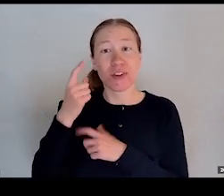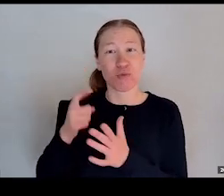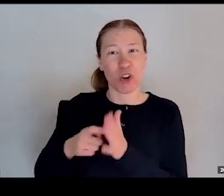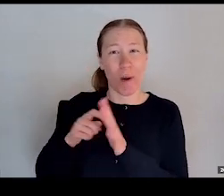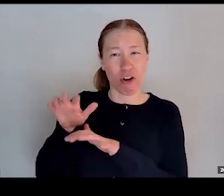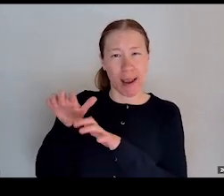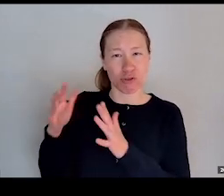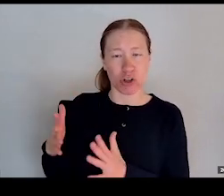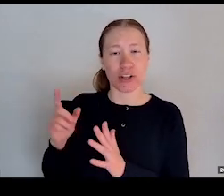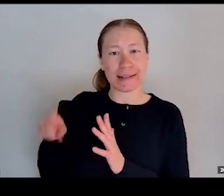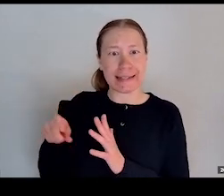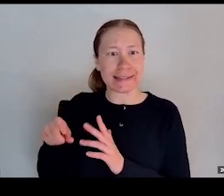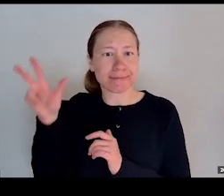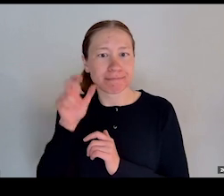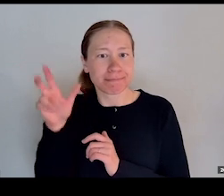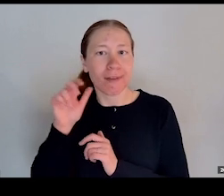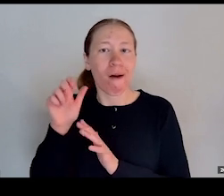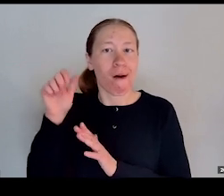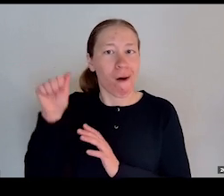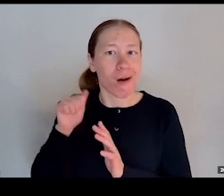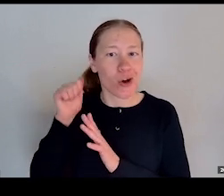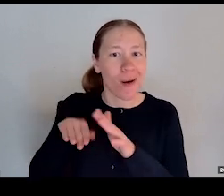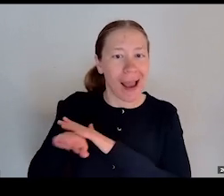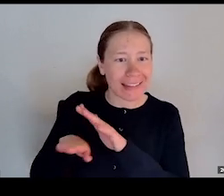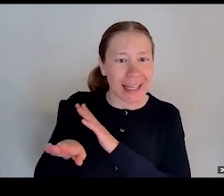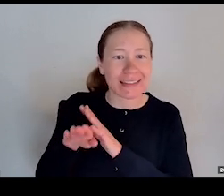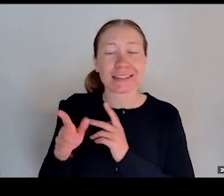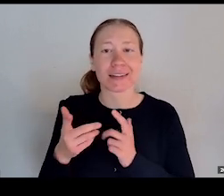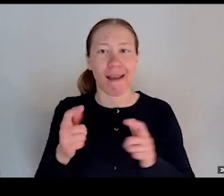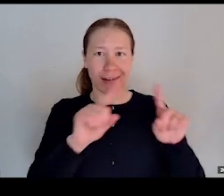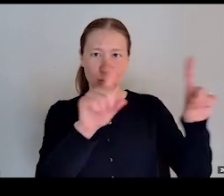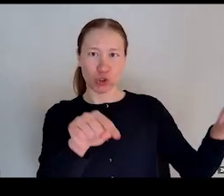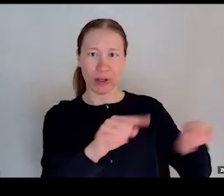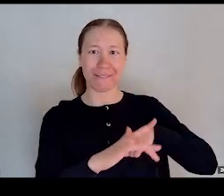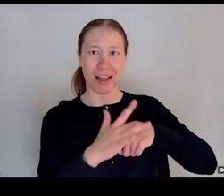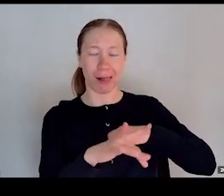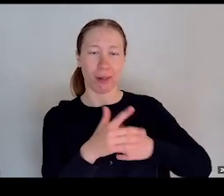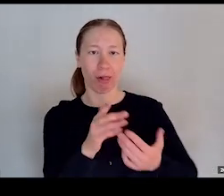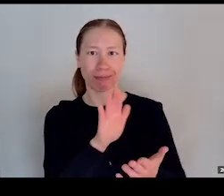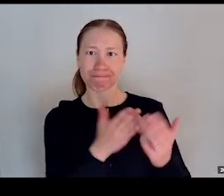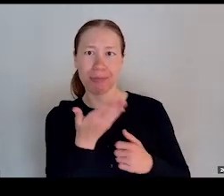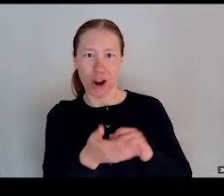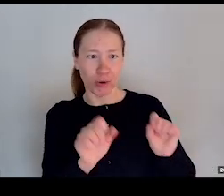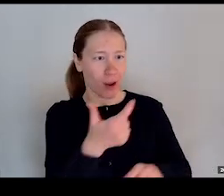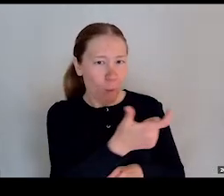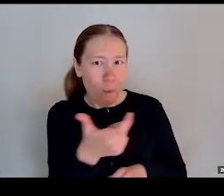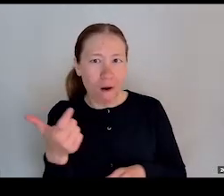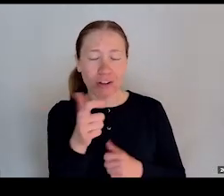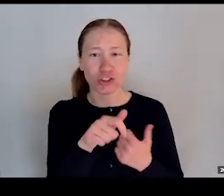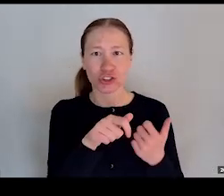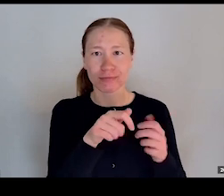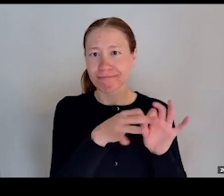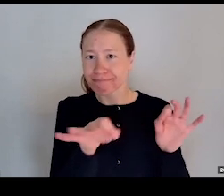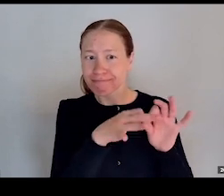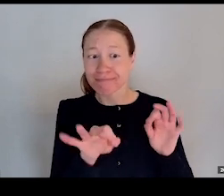the event and that there is a CART screen at the event for viewers to be able to watch the captioning. I've also linked to your live captioning